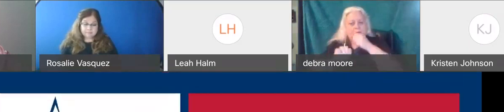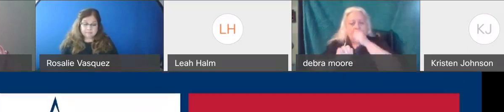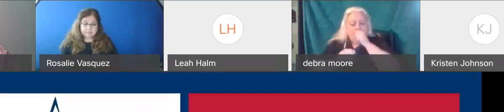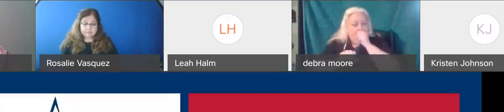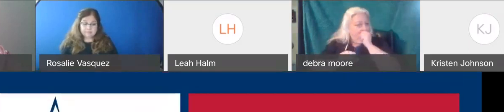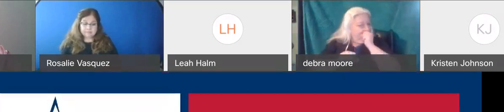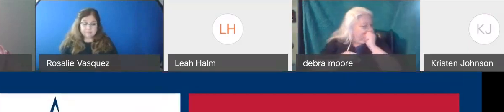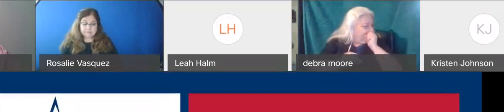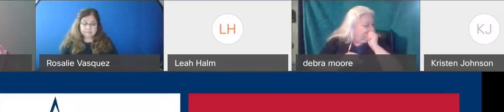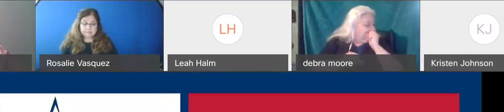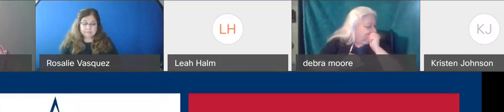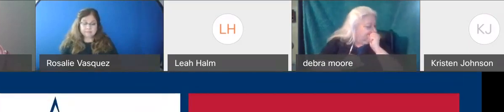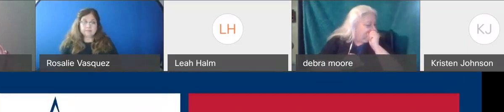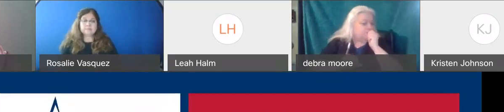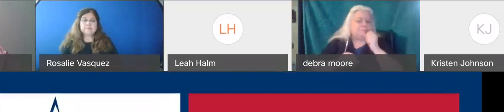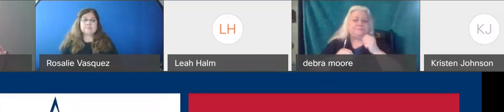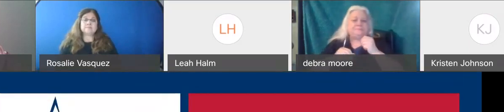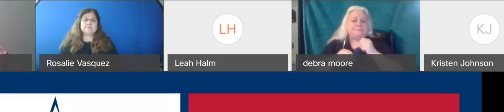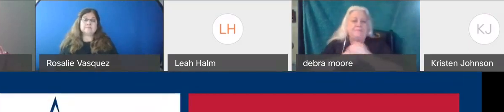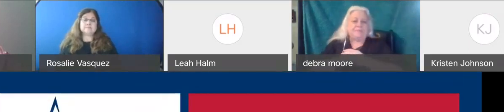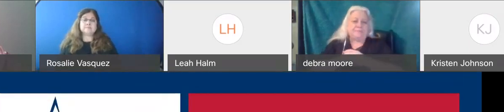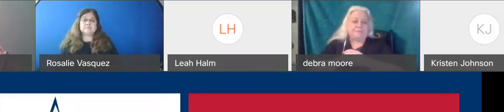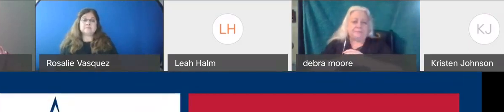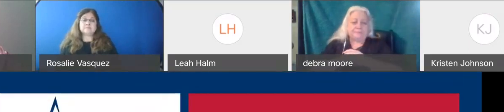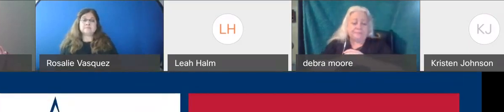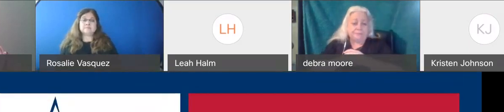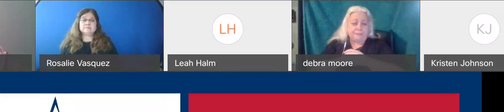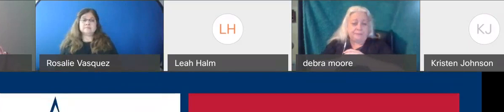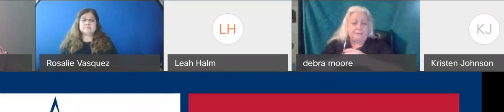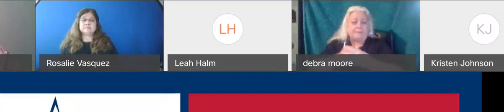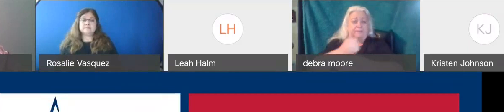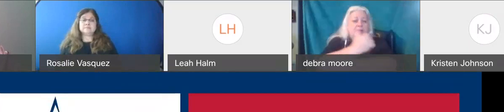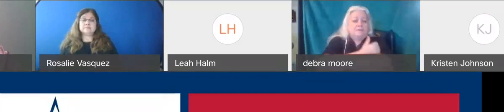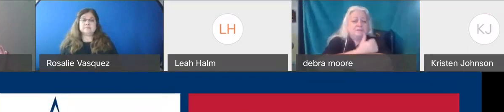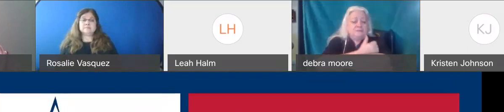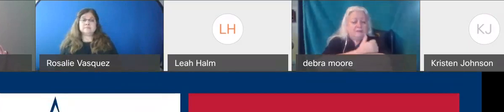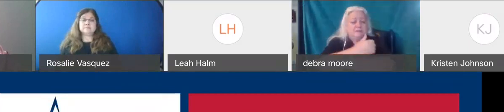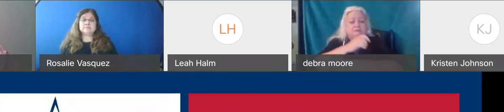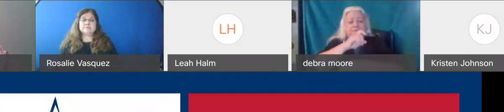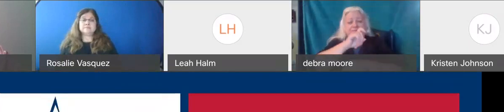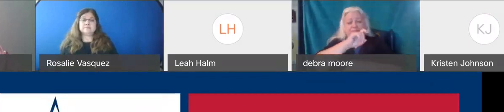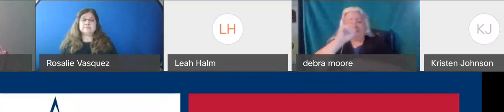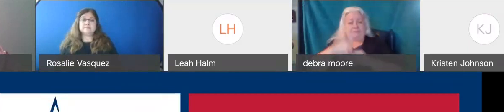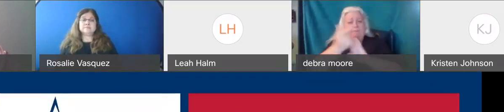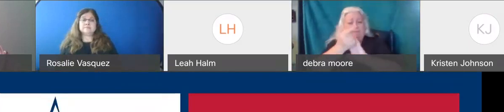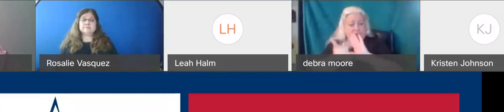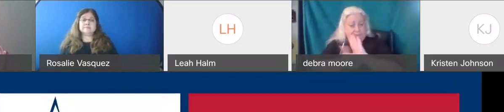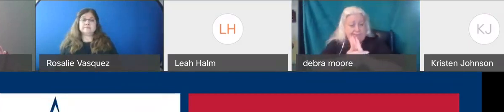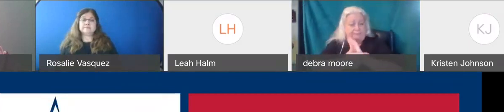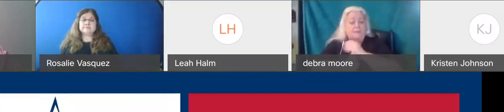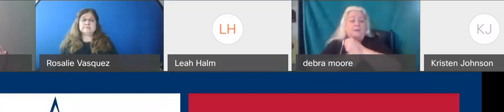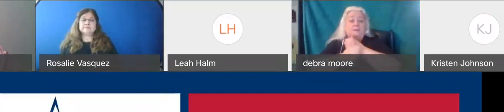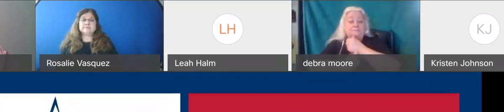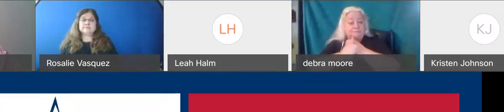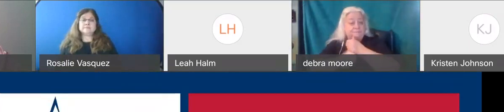All right, so controlled substance drug possessions under Texas law. So those controlled dangerous